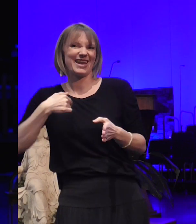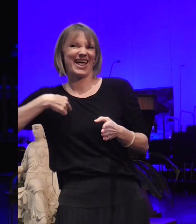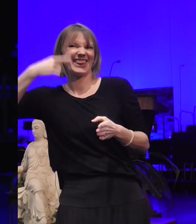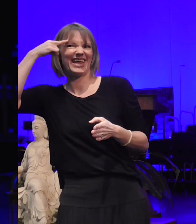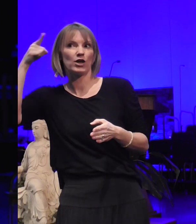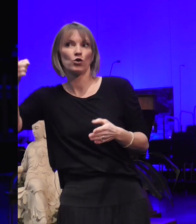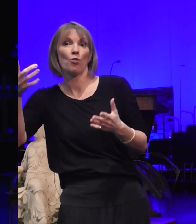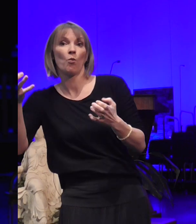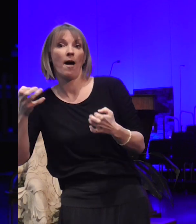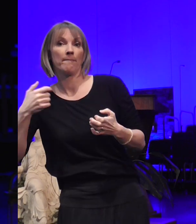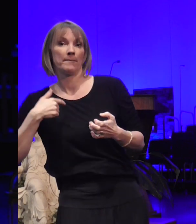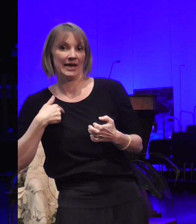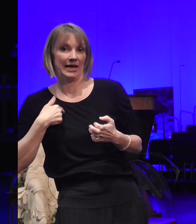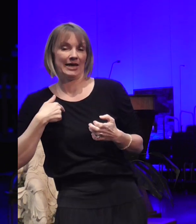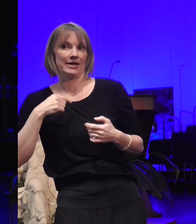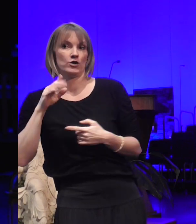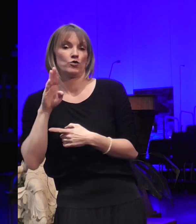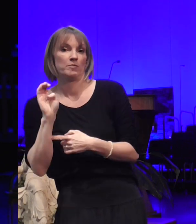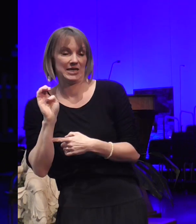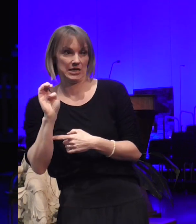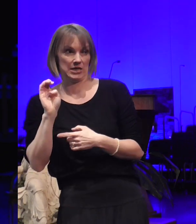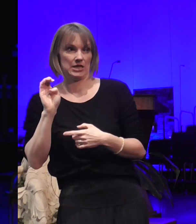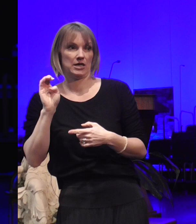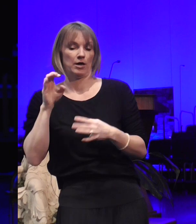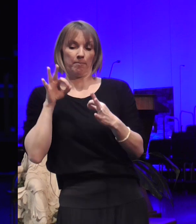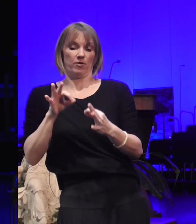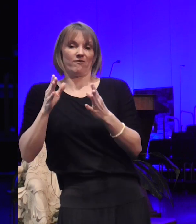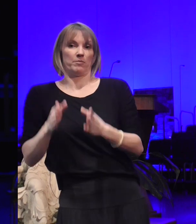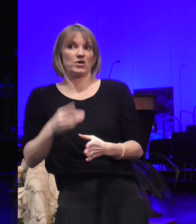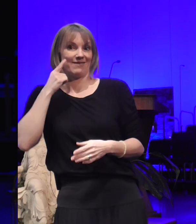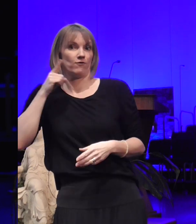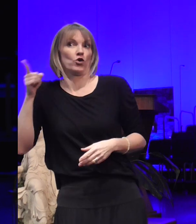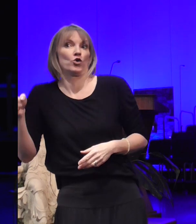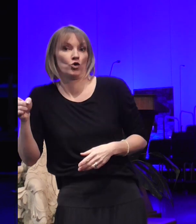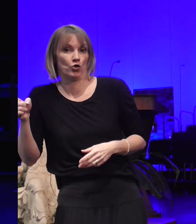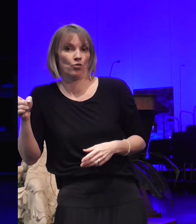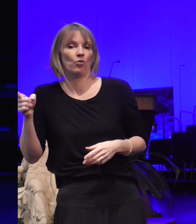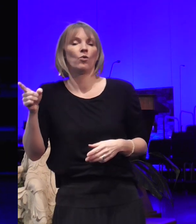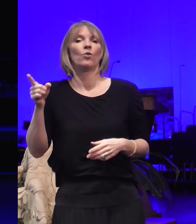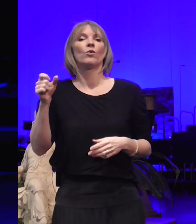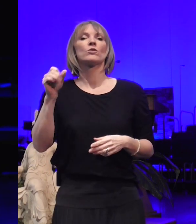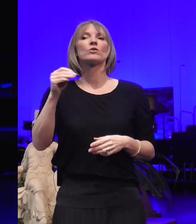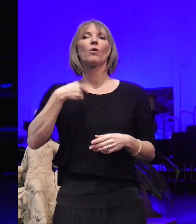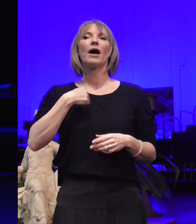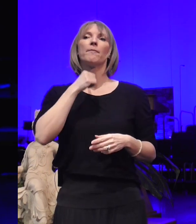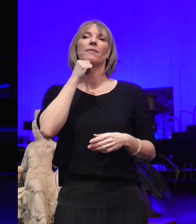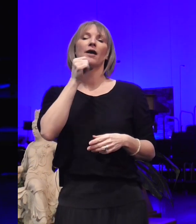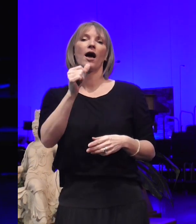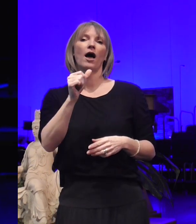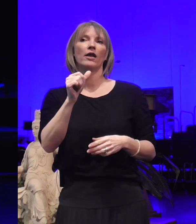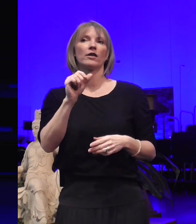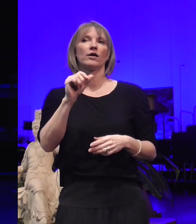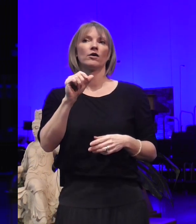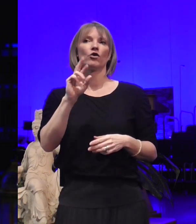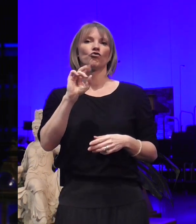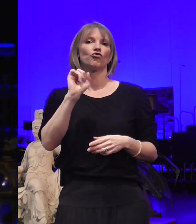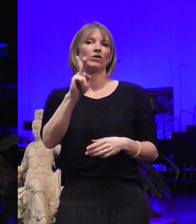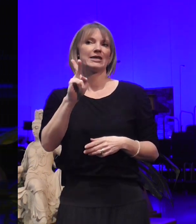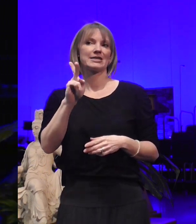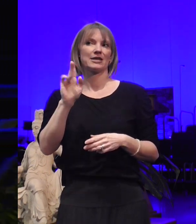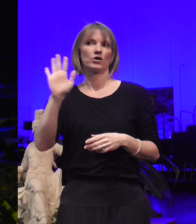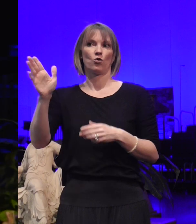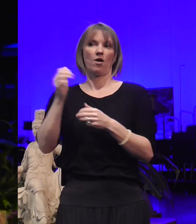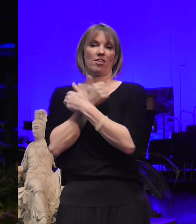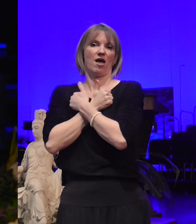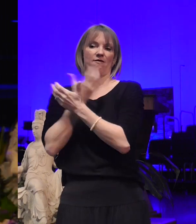my bad image of being a perfect person for you, so that I don't have to risk losing your love.